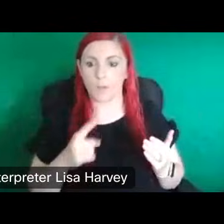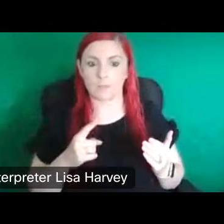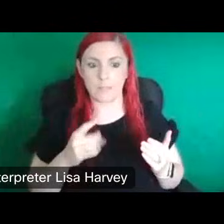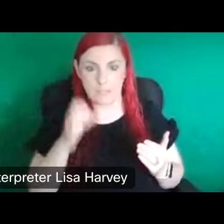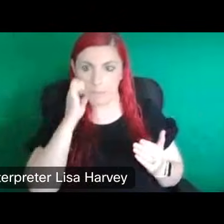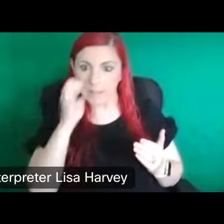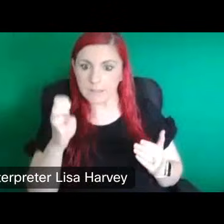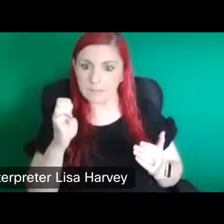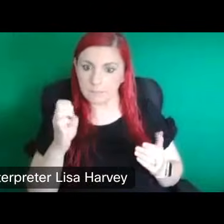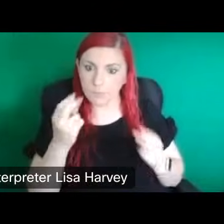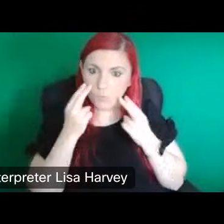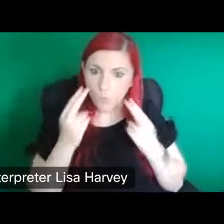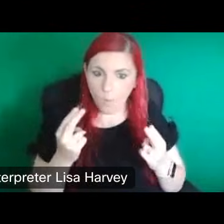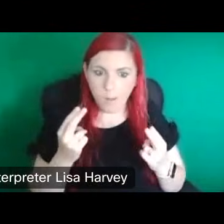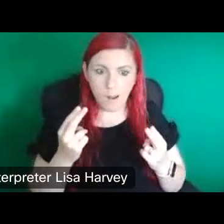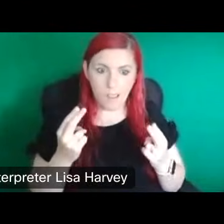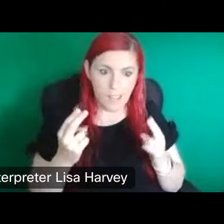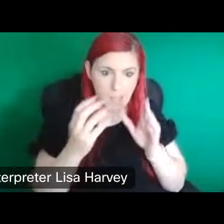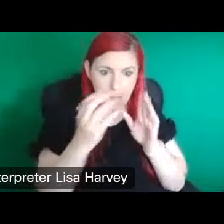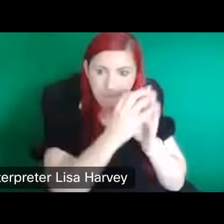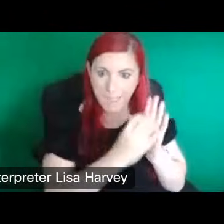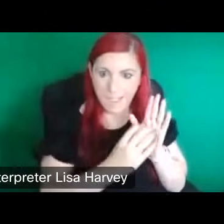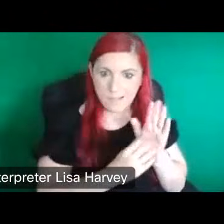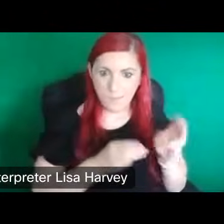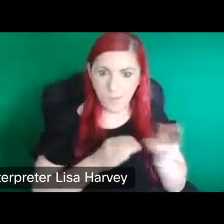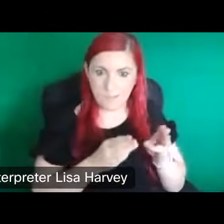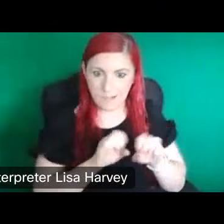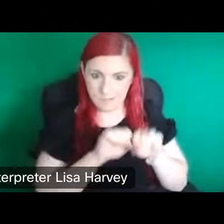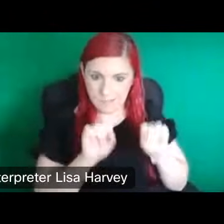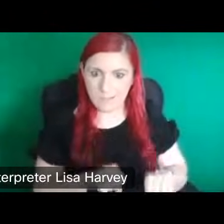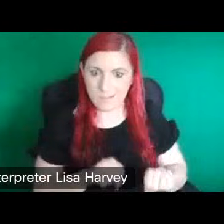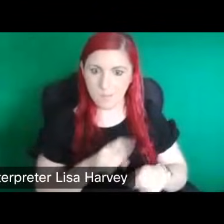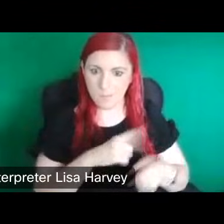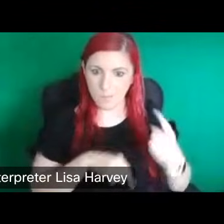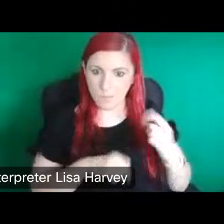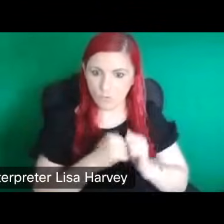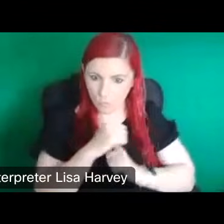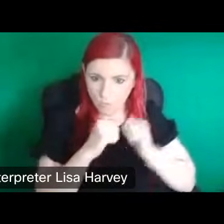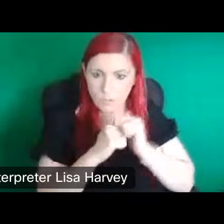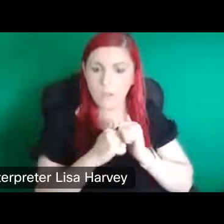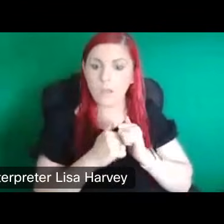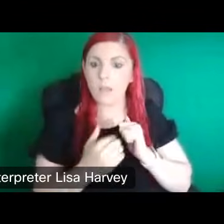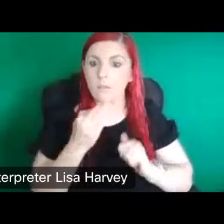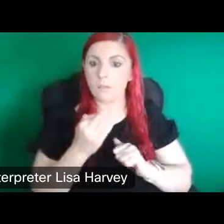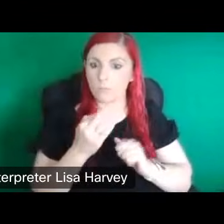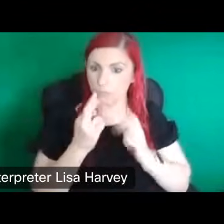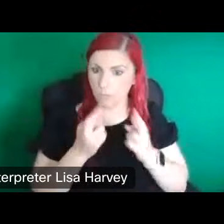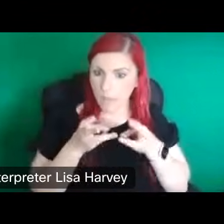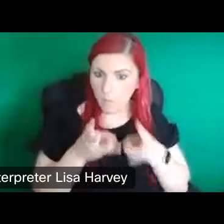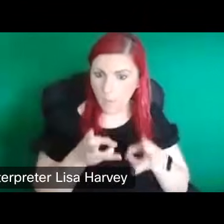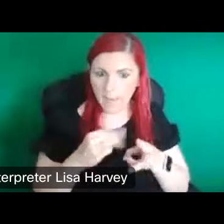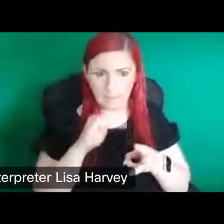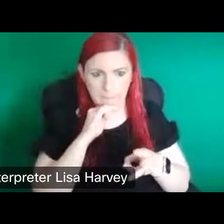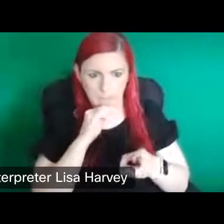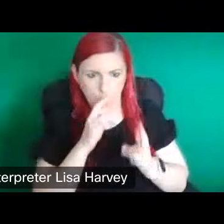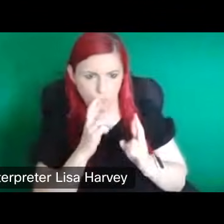norm. It embeds the practice within our systems and structures. When it's conducted properly, it creates a vital feedback loop